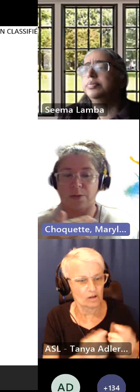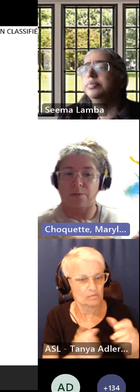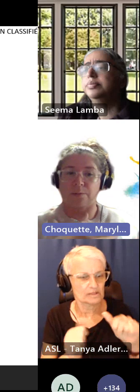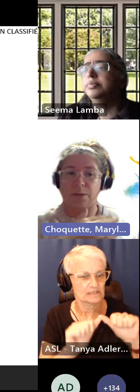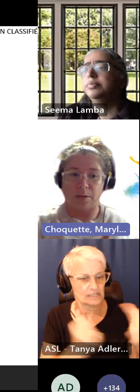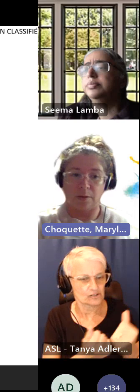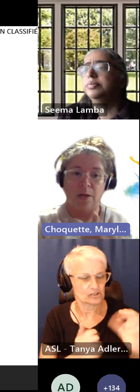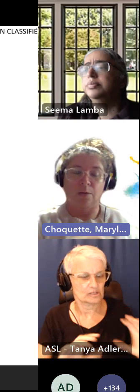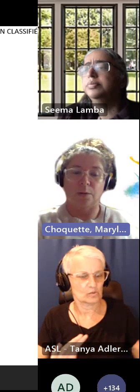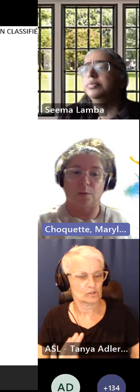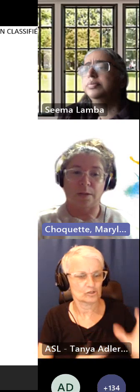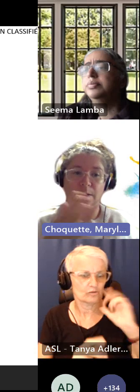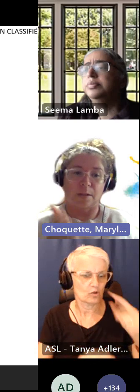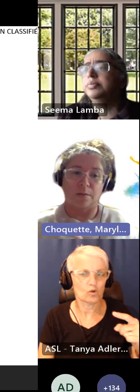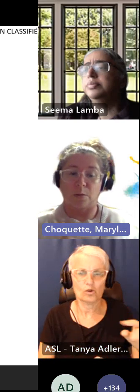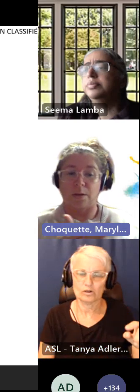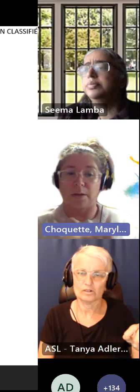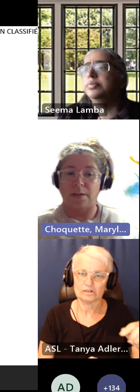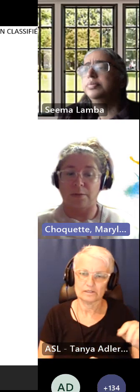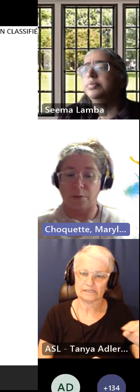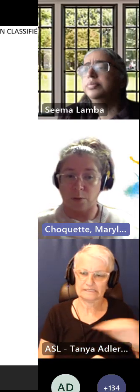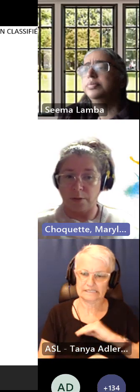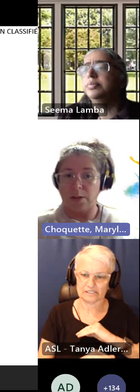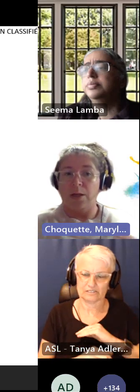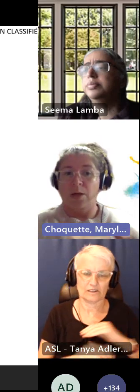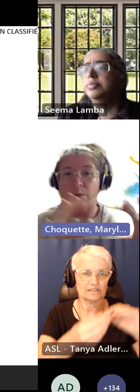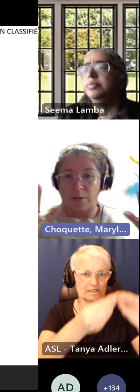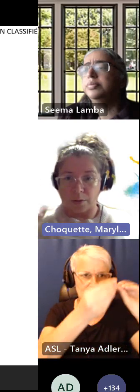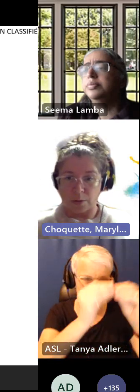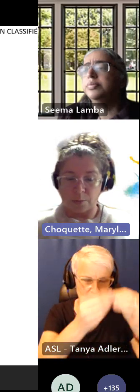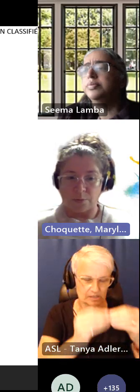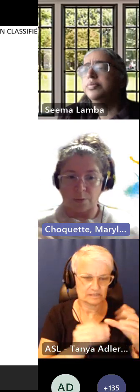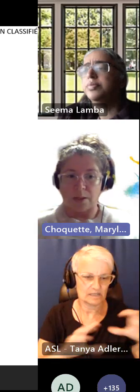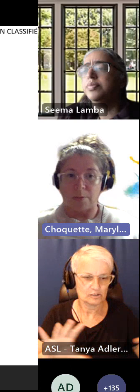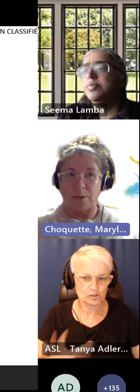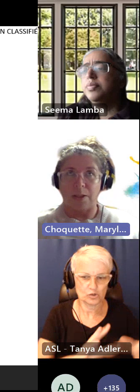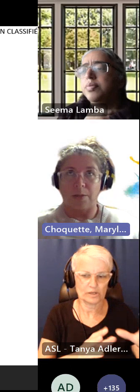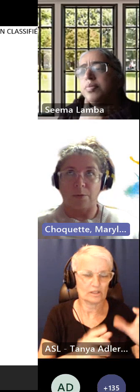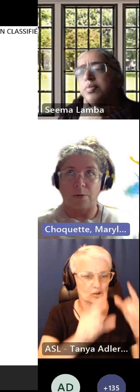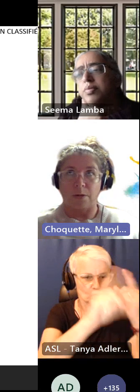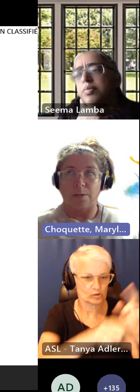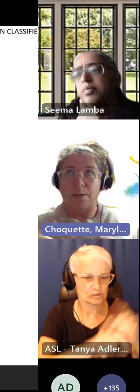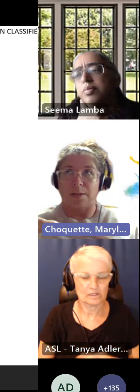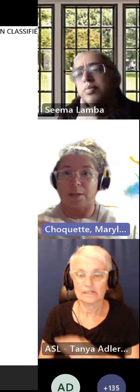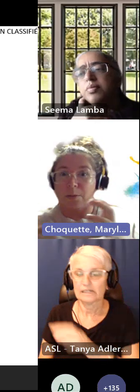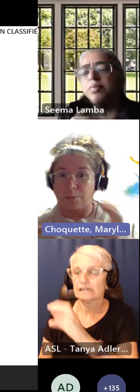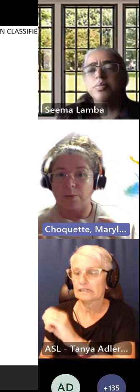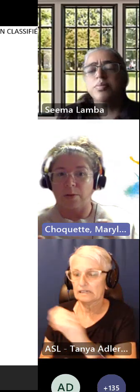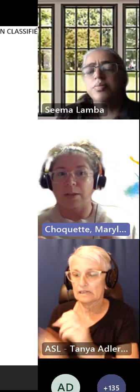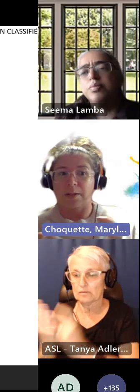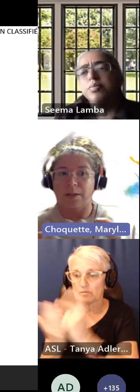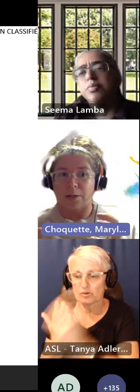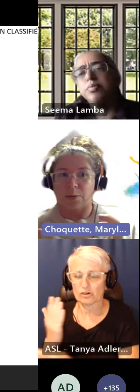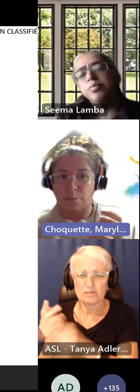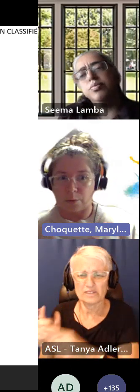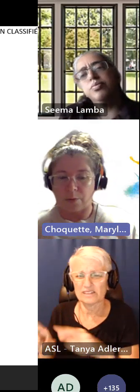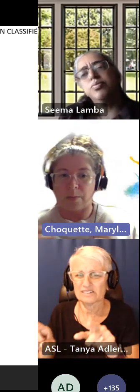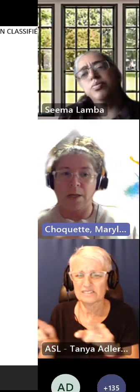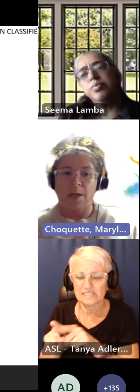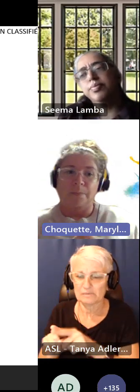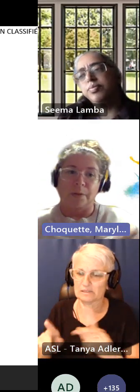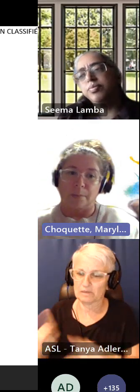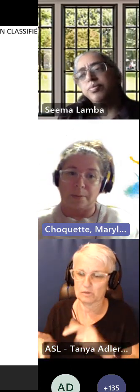in terms of meeting those quantitative and qualitative goals within the scope of your plan. But EE programs, it's like the people leading the